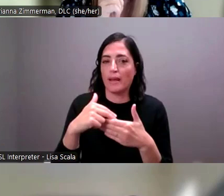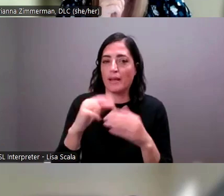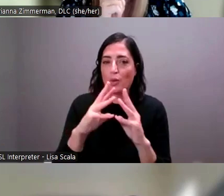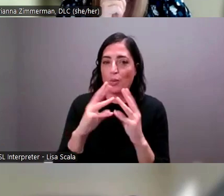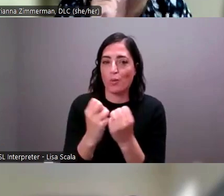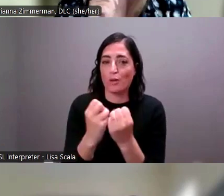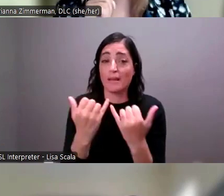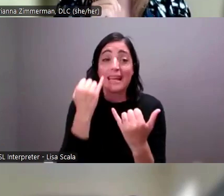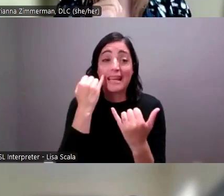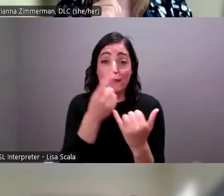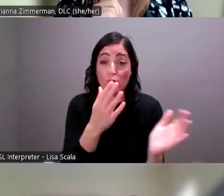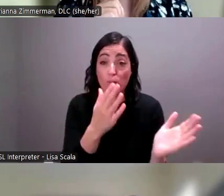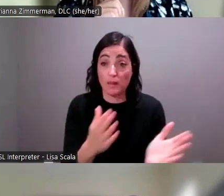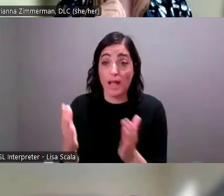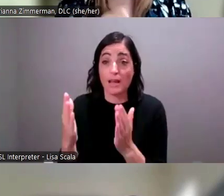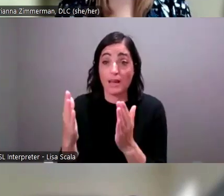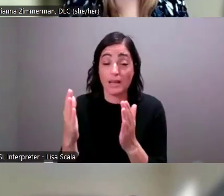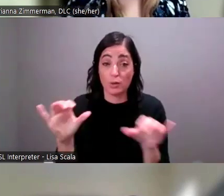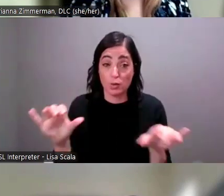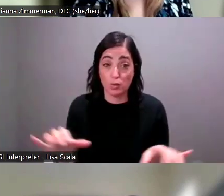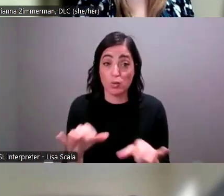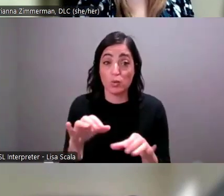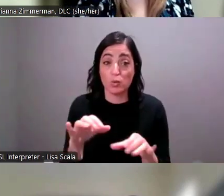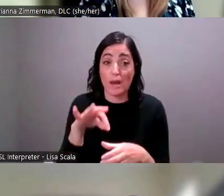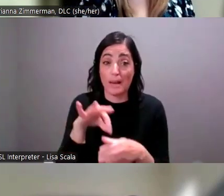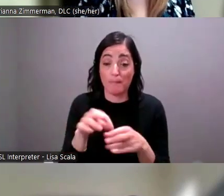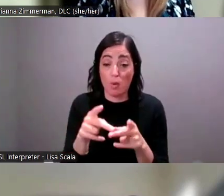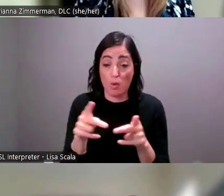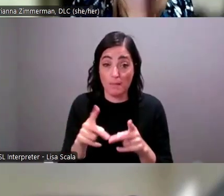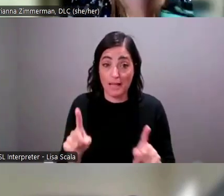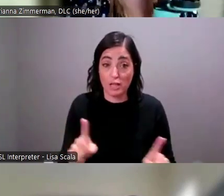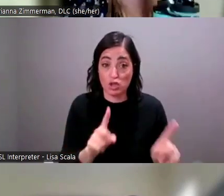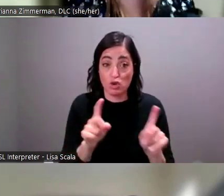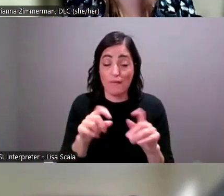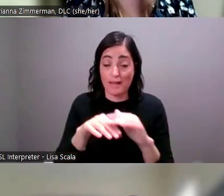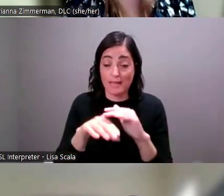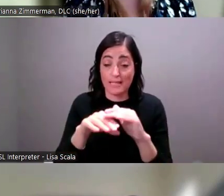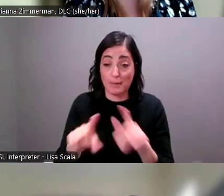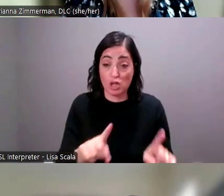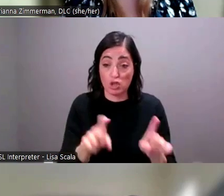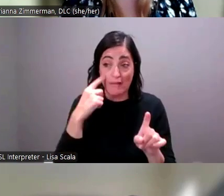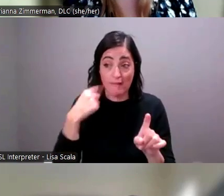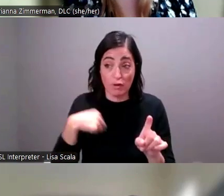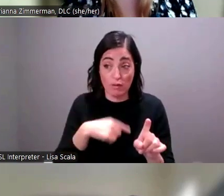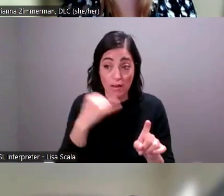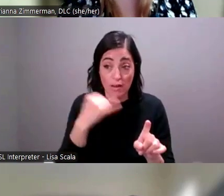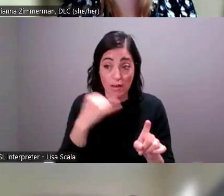you are planning to do a polling place survey, accessibility survey for us,